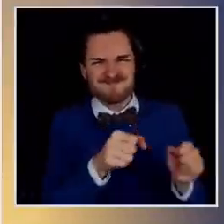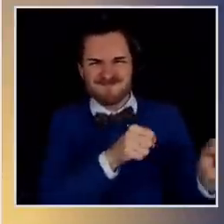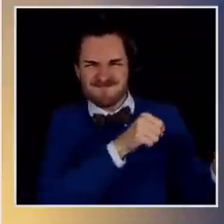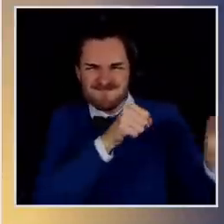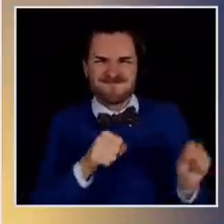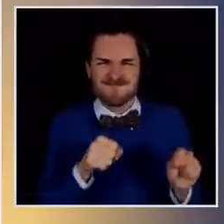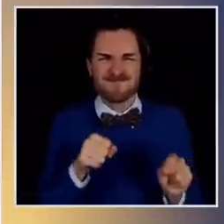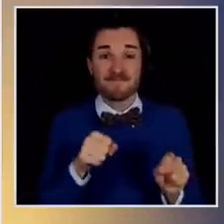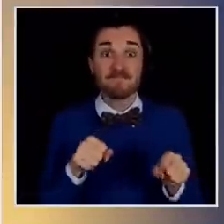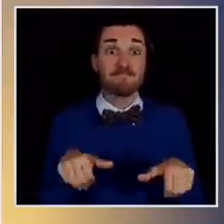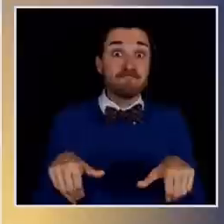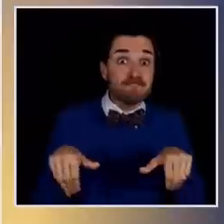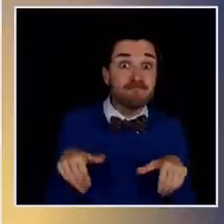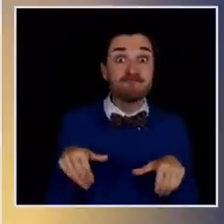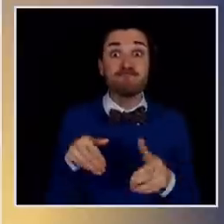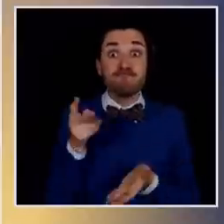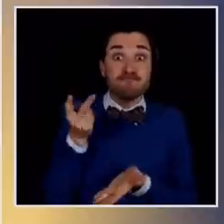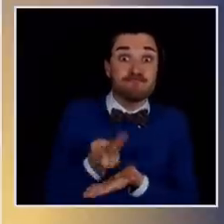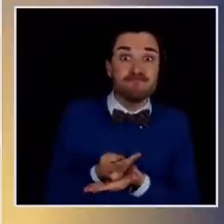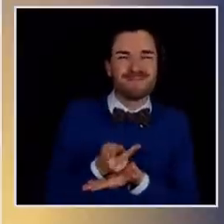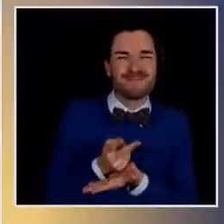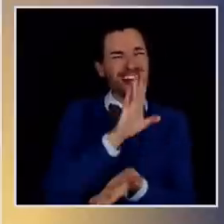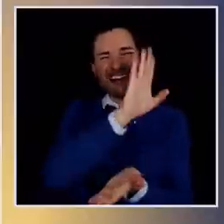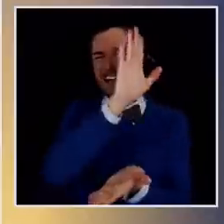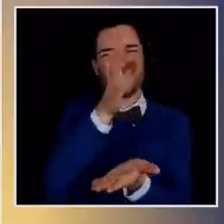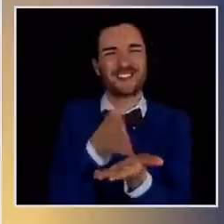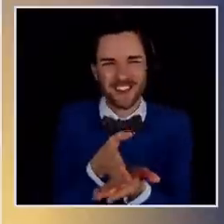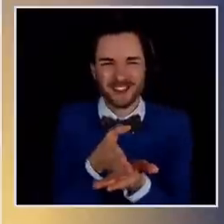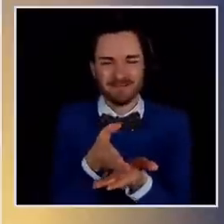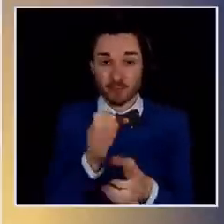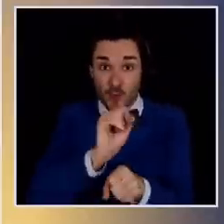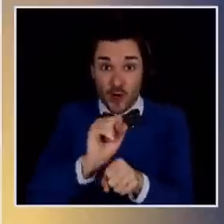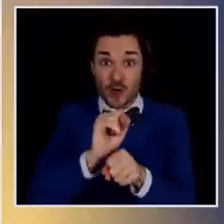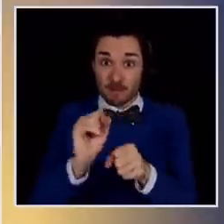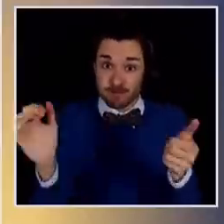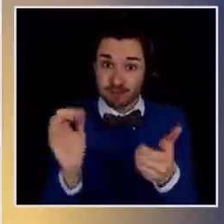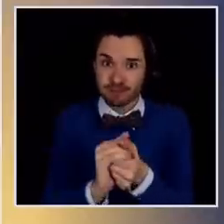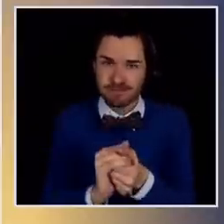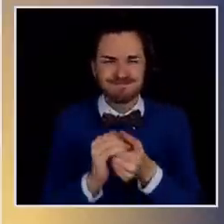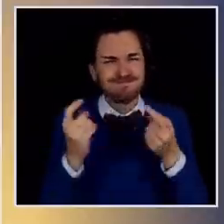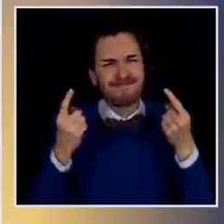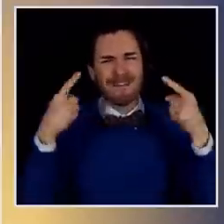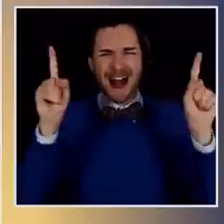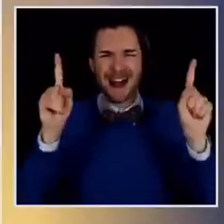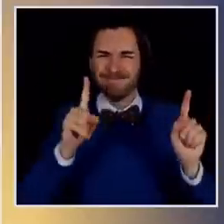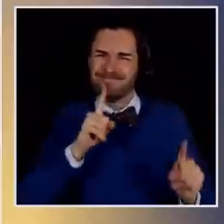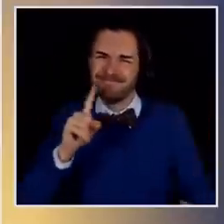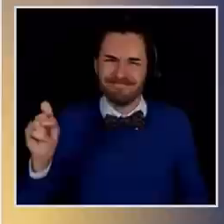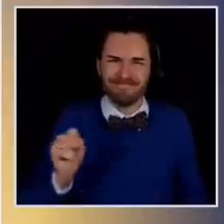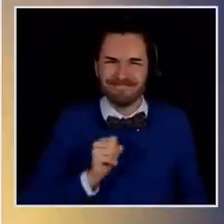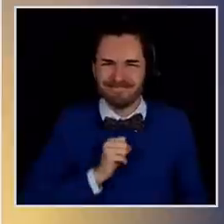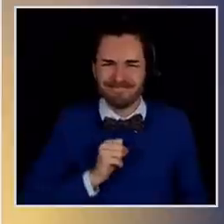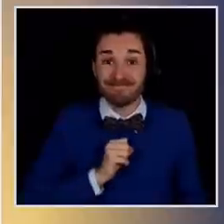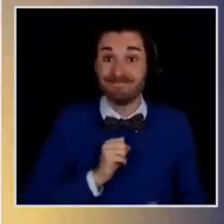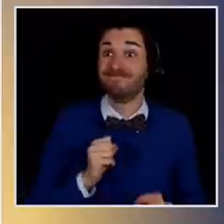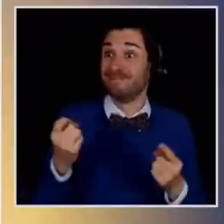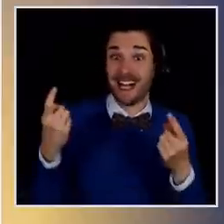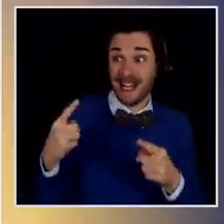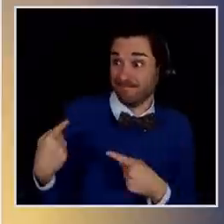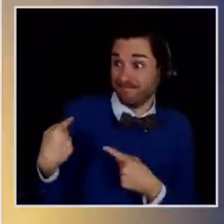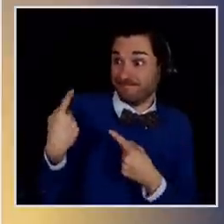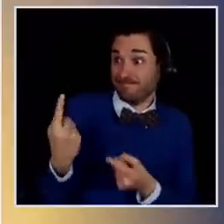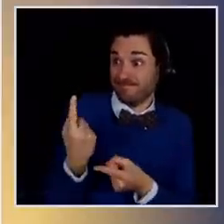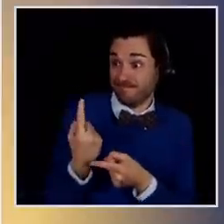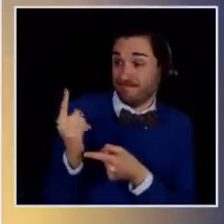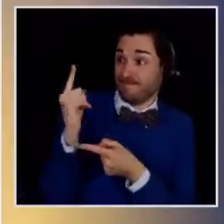we've been not able to do when we've done it together. Folks, in the last days of the campaign,